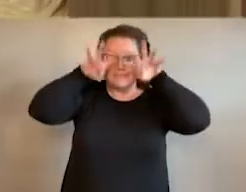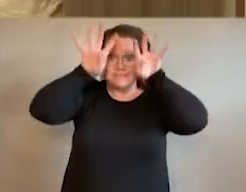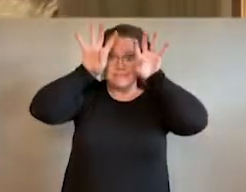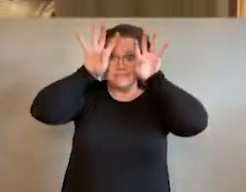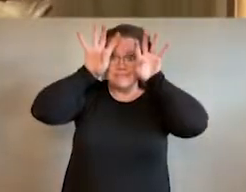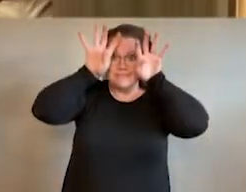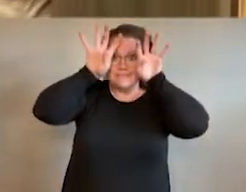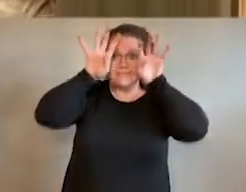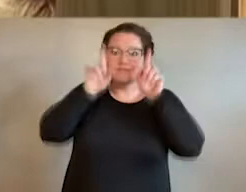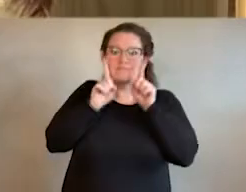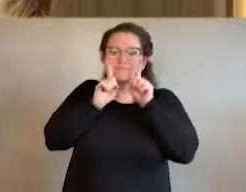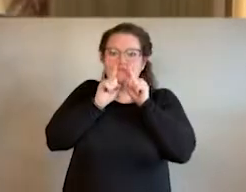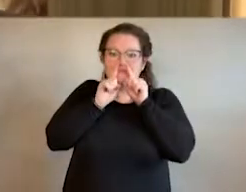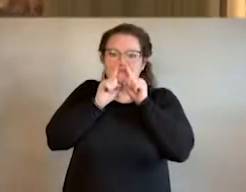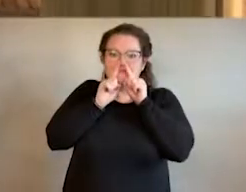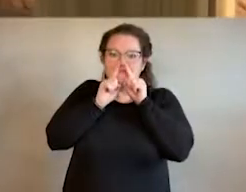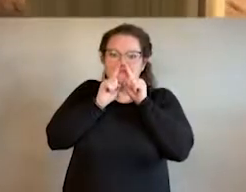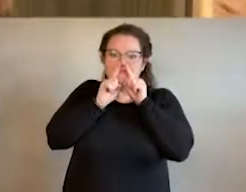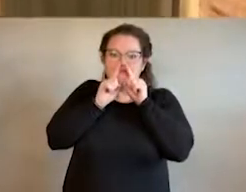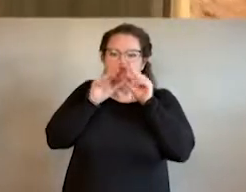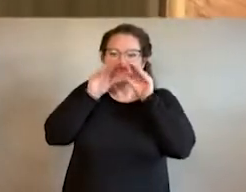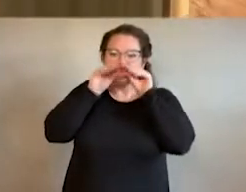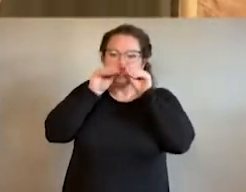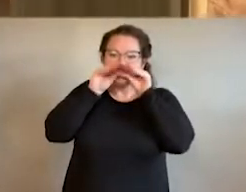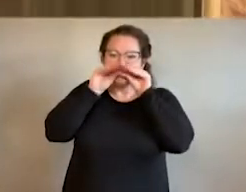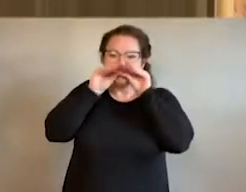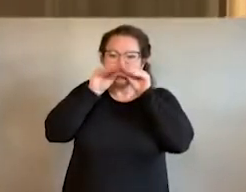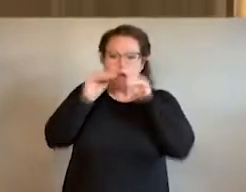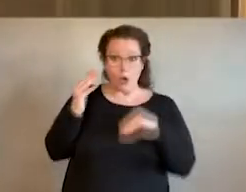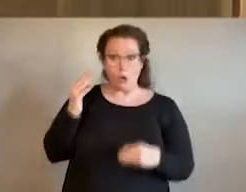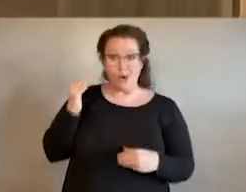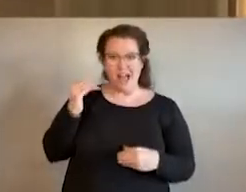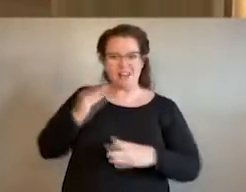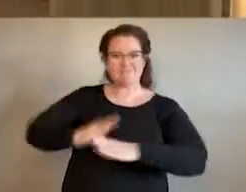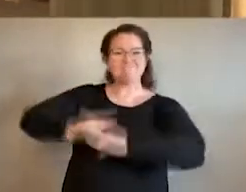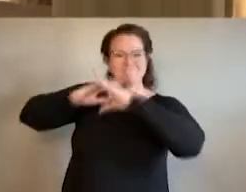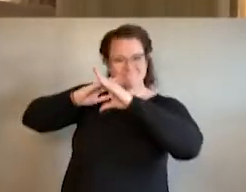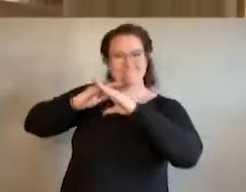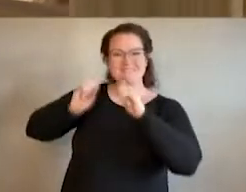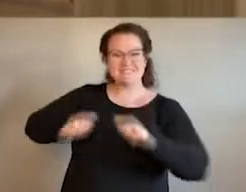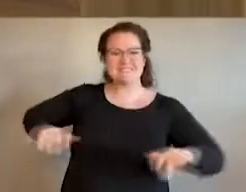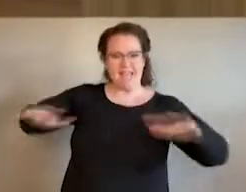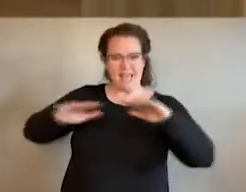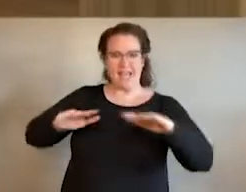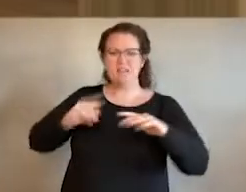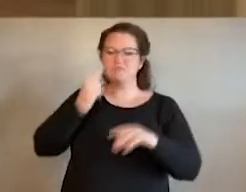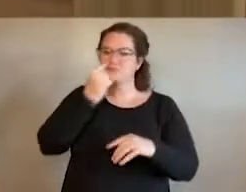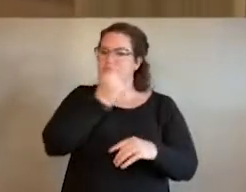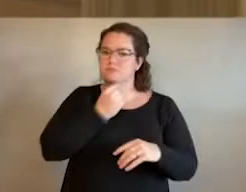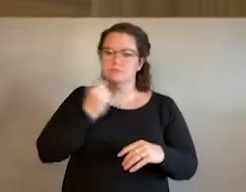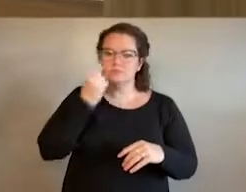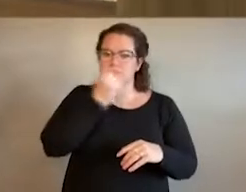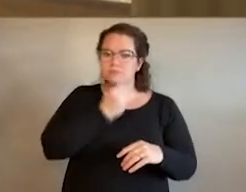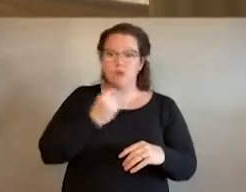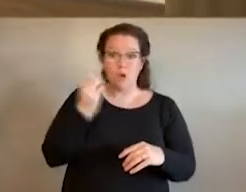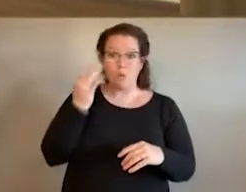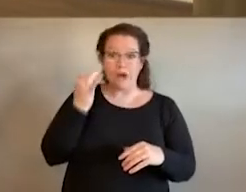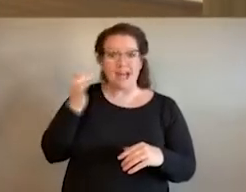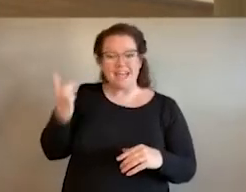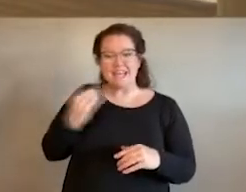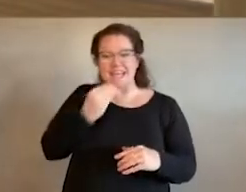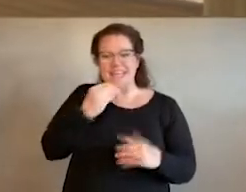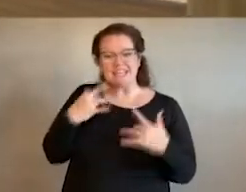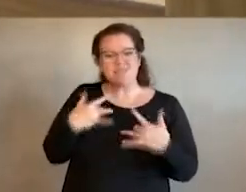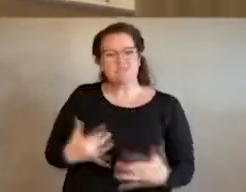eyelashes, the closed nostrils, all that stuff, the big floppy lips. That's all, number one, to keep sand out. But the lips, those are mainly for, because he eats desert